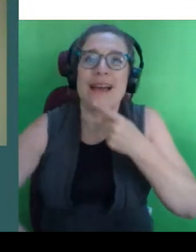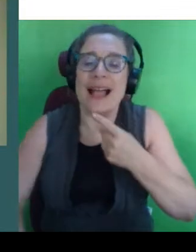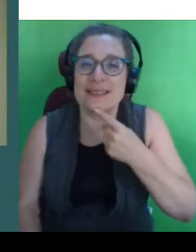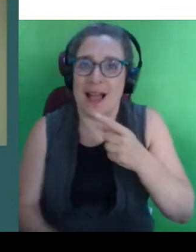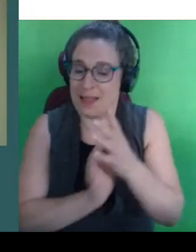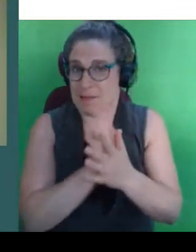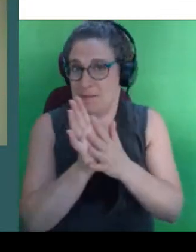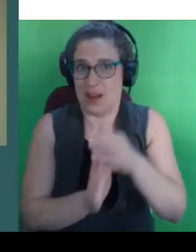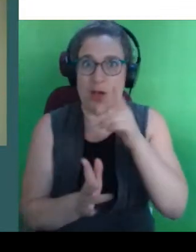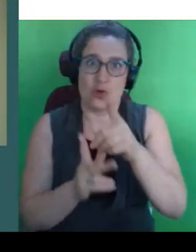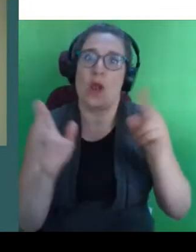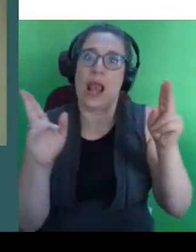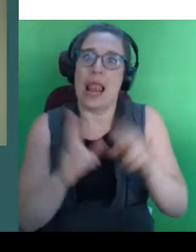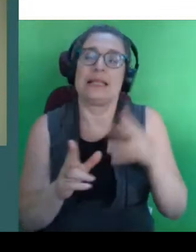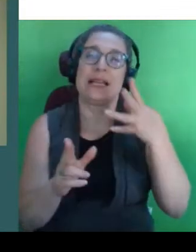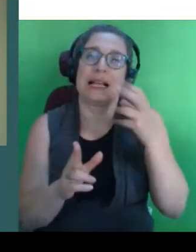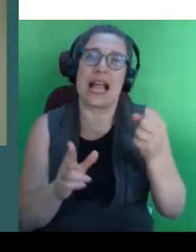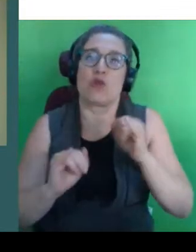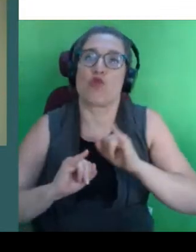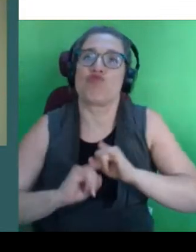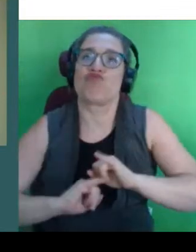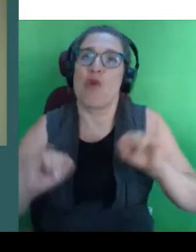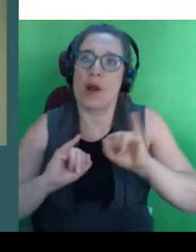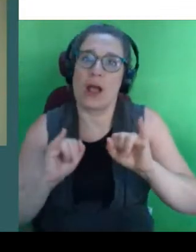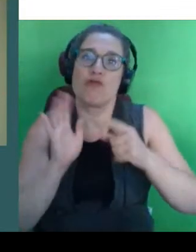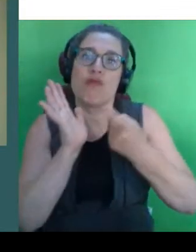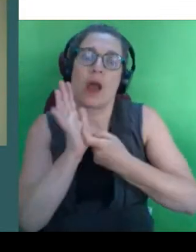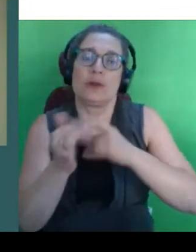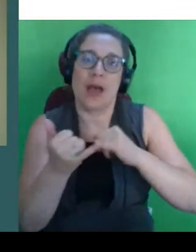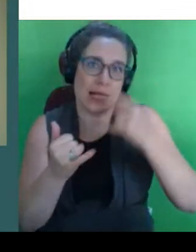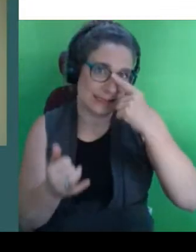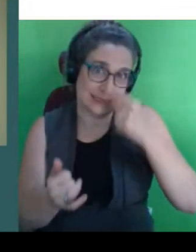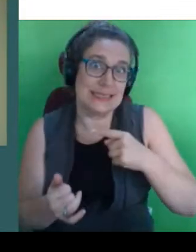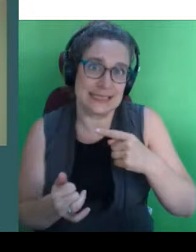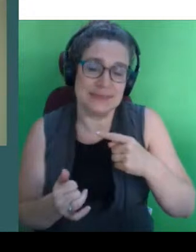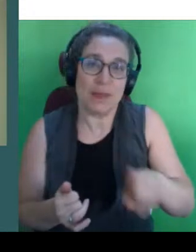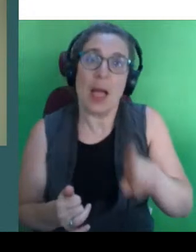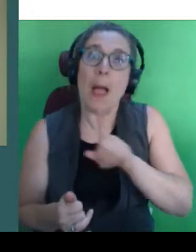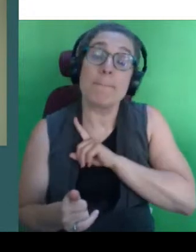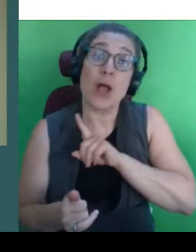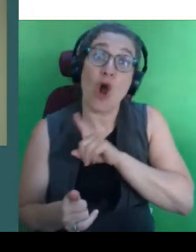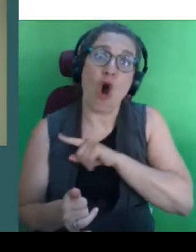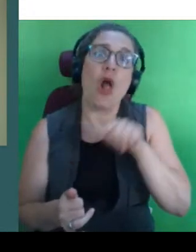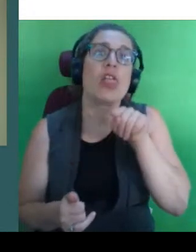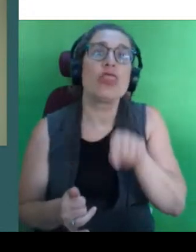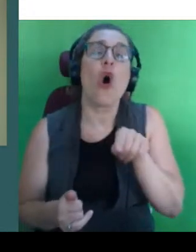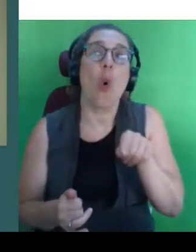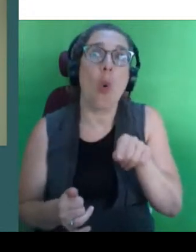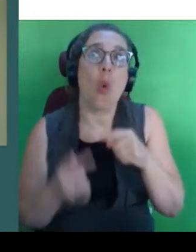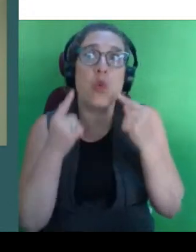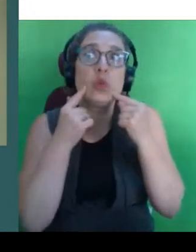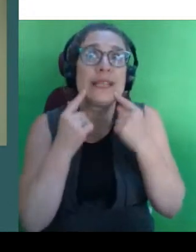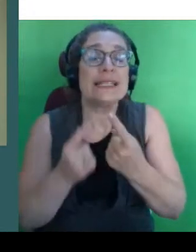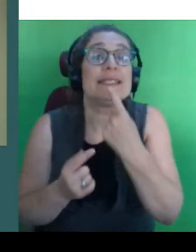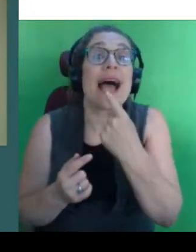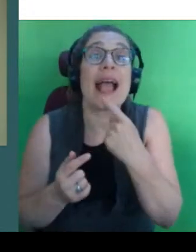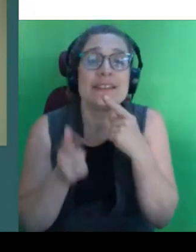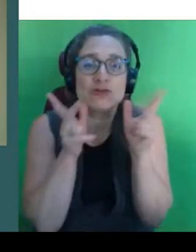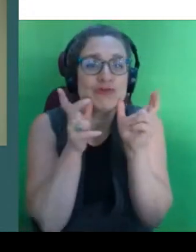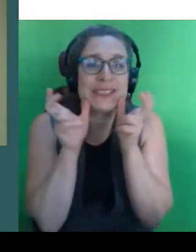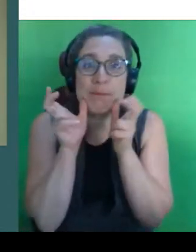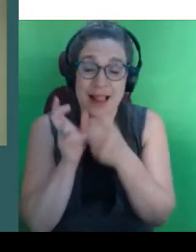chronic rhinosinusitis, because these taste receptors are actually